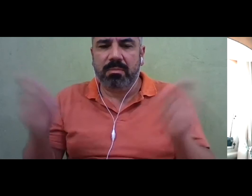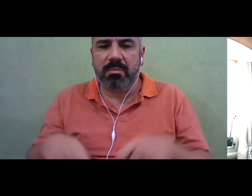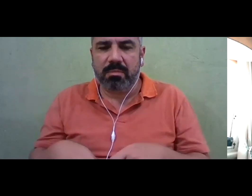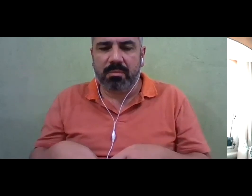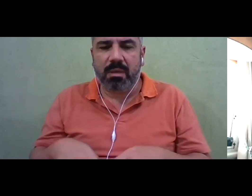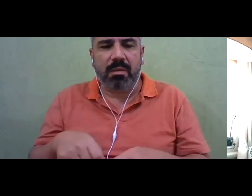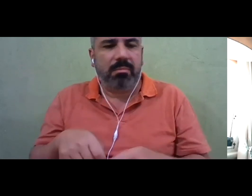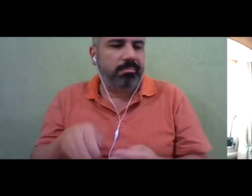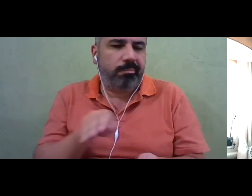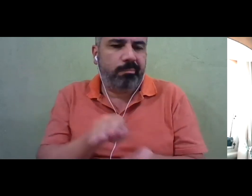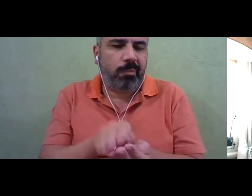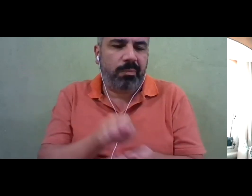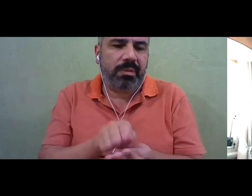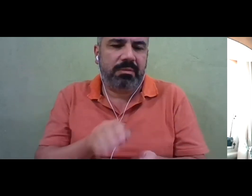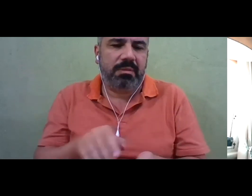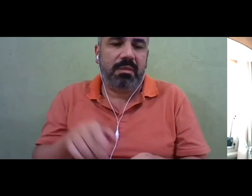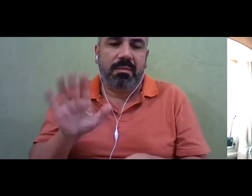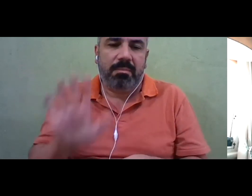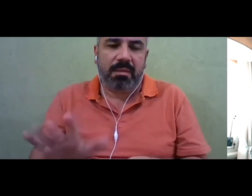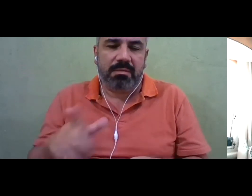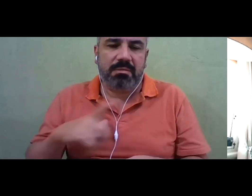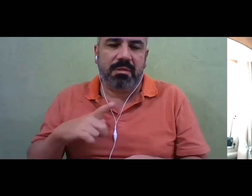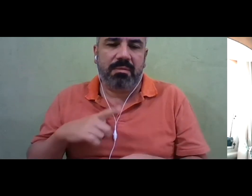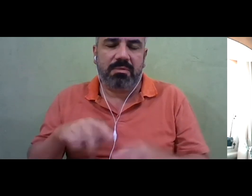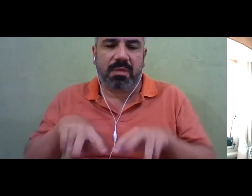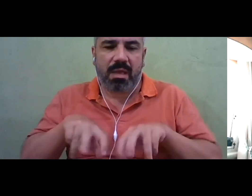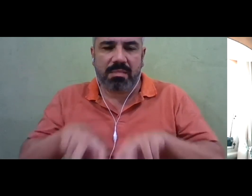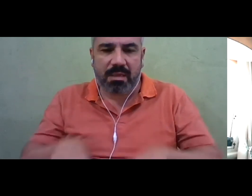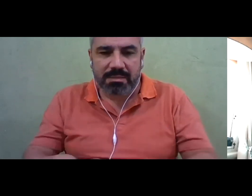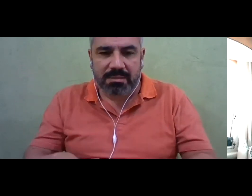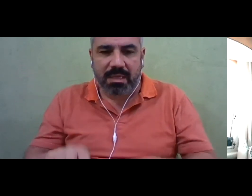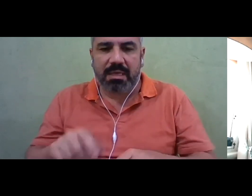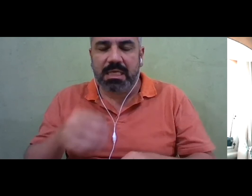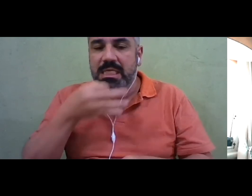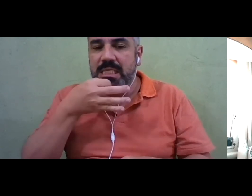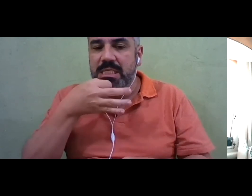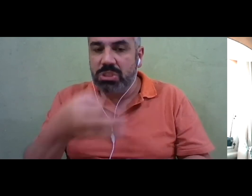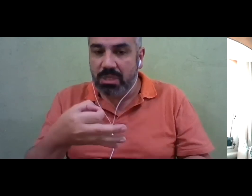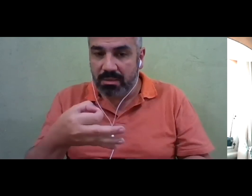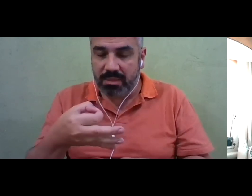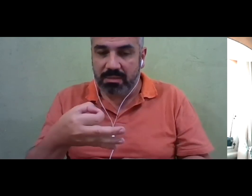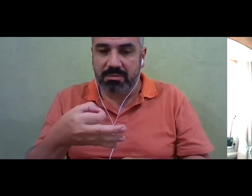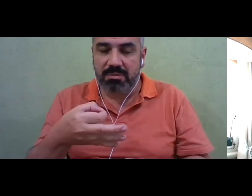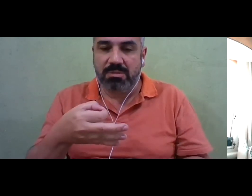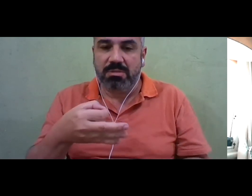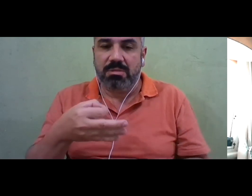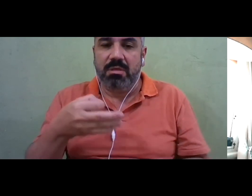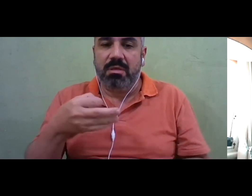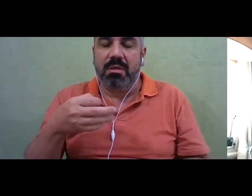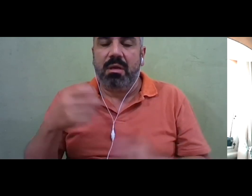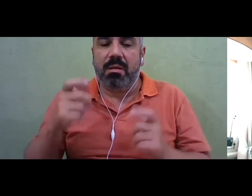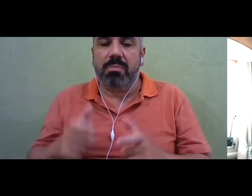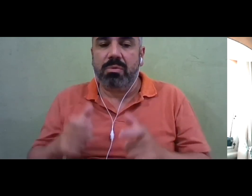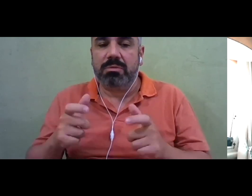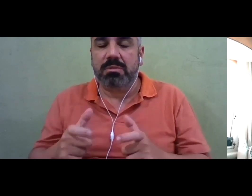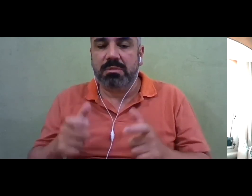to find its real meaning. But the real meaning has to be found in that historical record, because